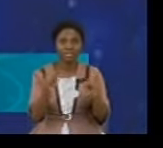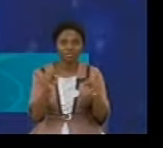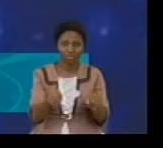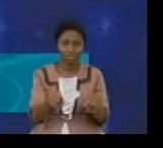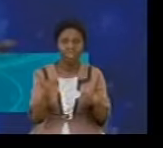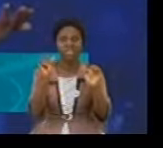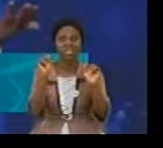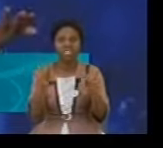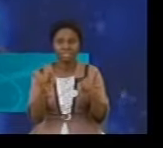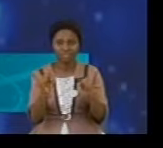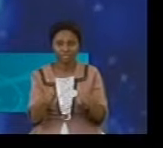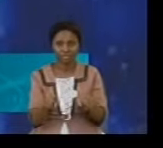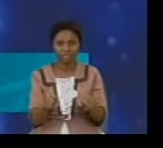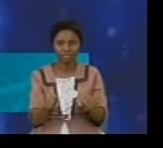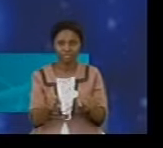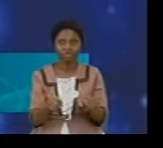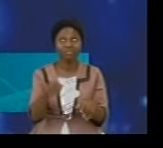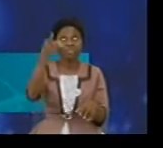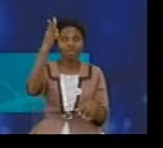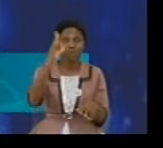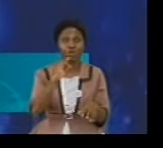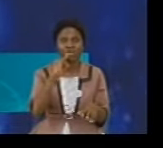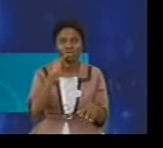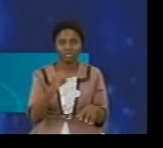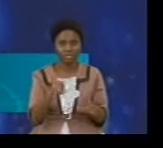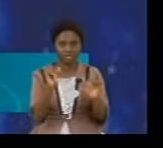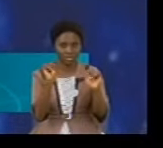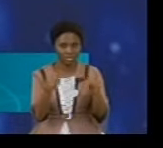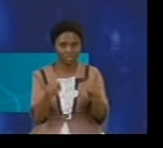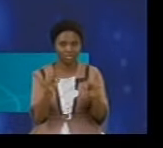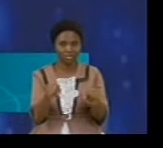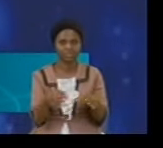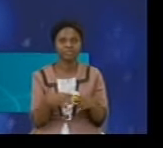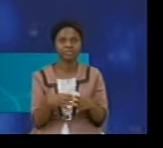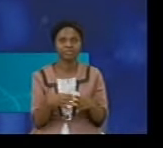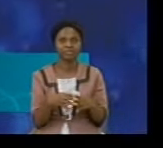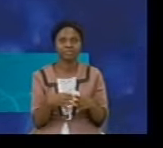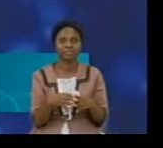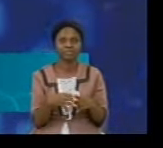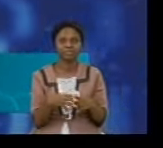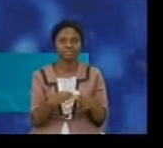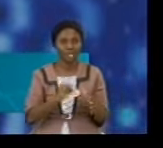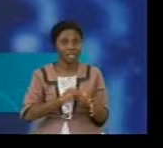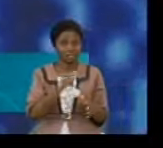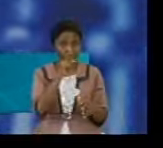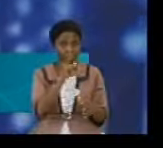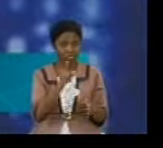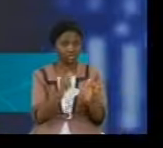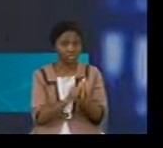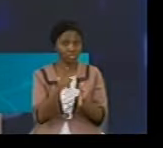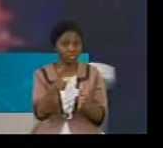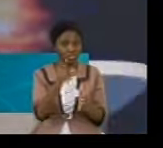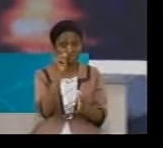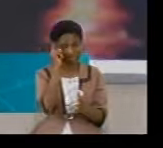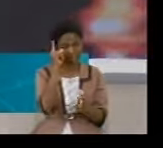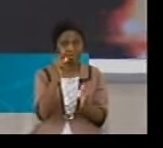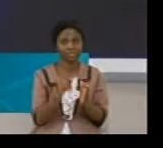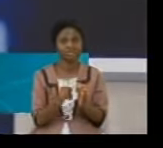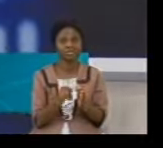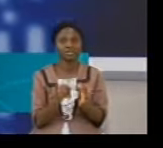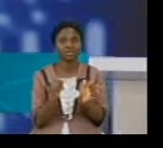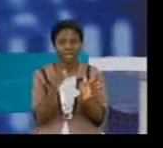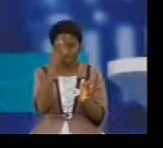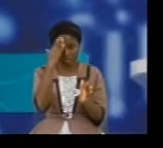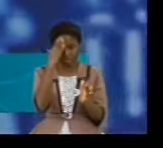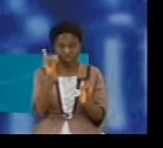able, God is able. I'm sure you understand. And you know where we're